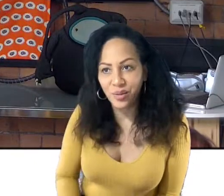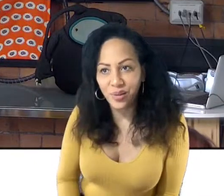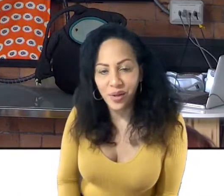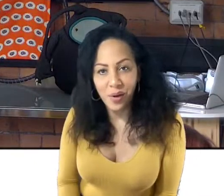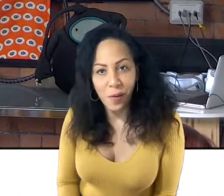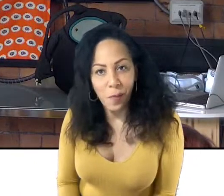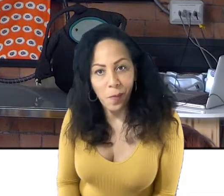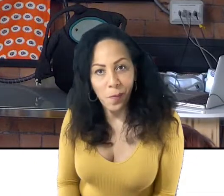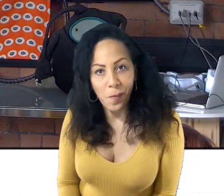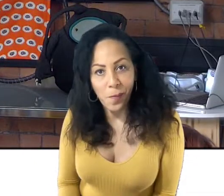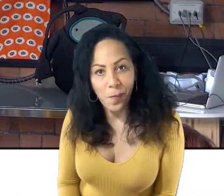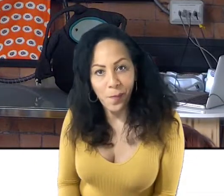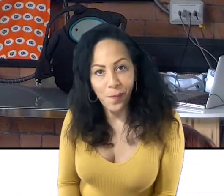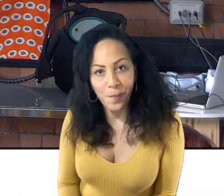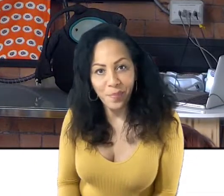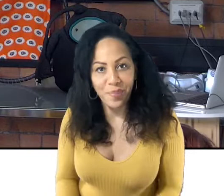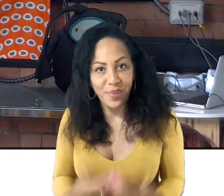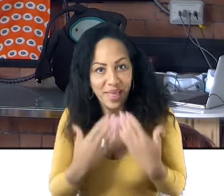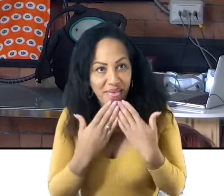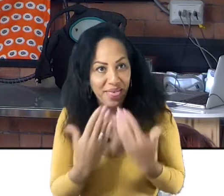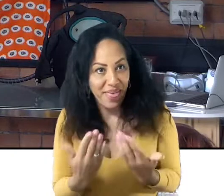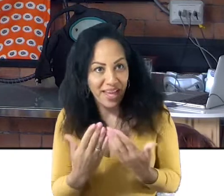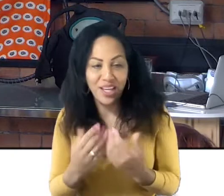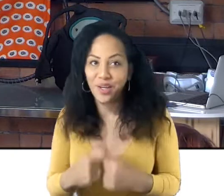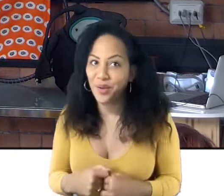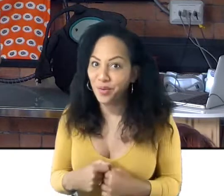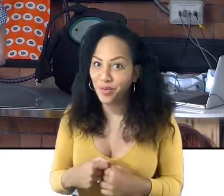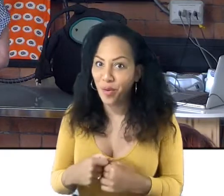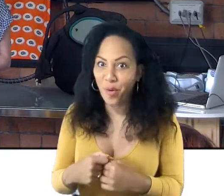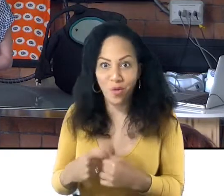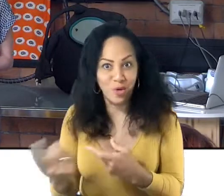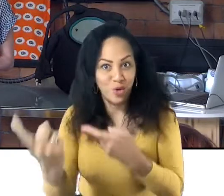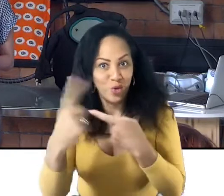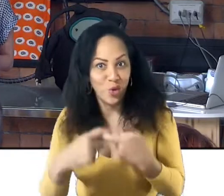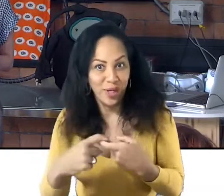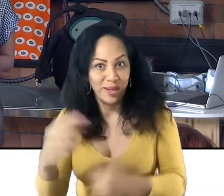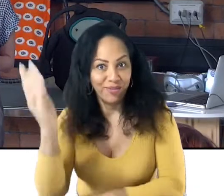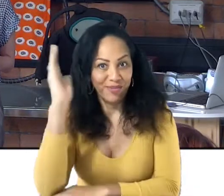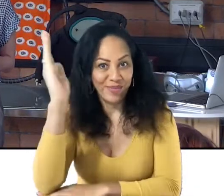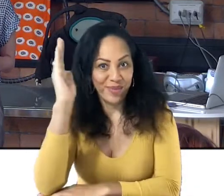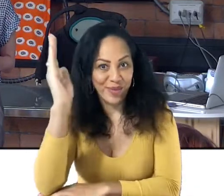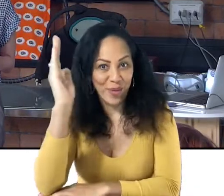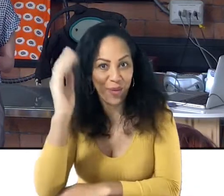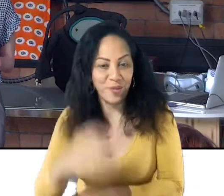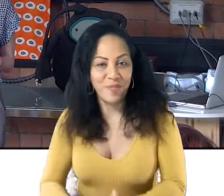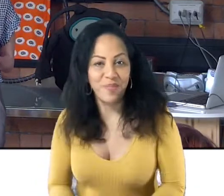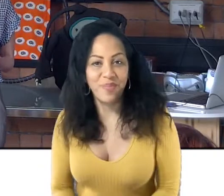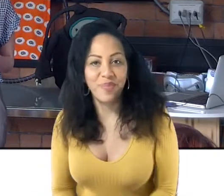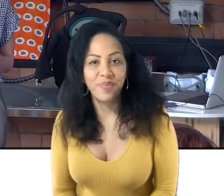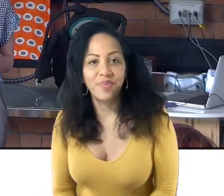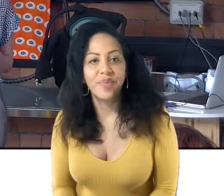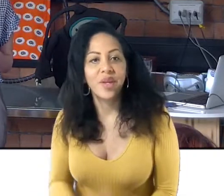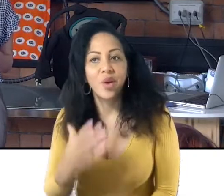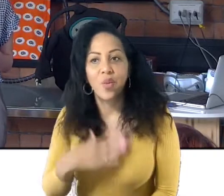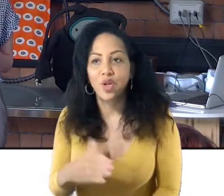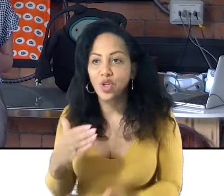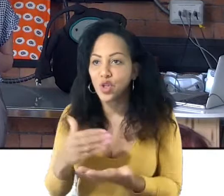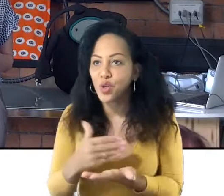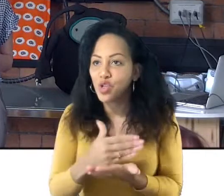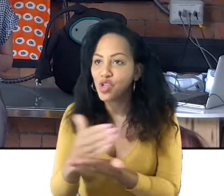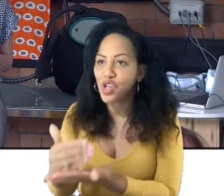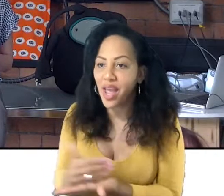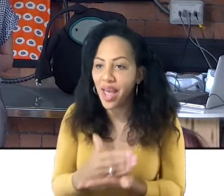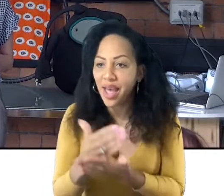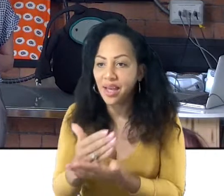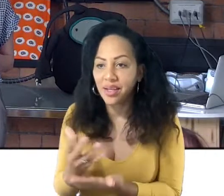to listen to this talk and online. Thanks for joining me. I would like to share with you some research and